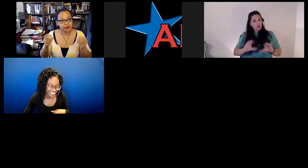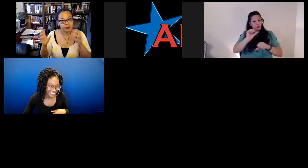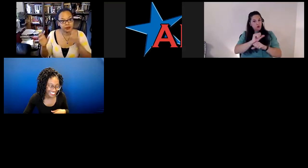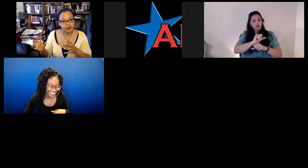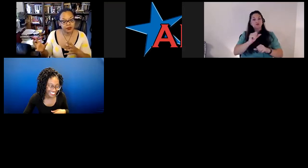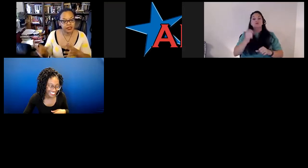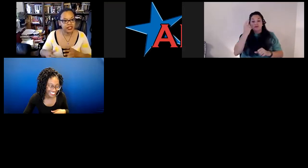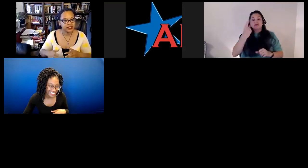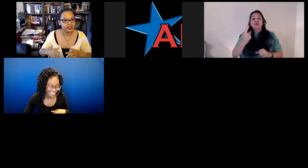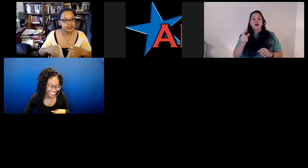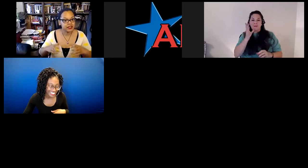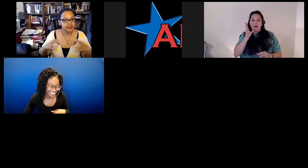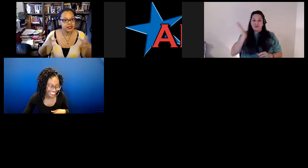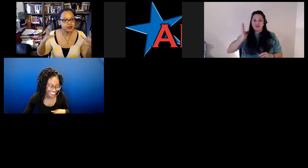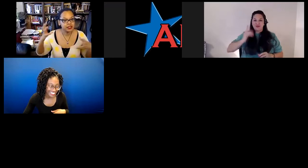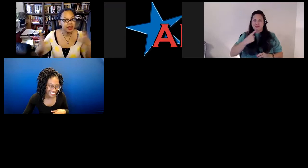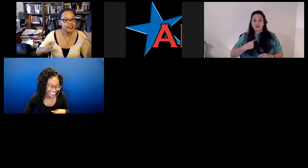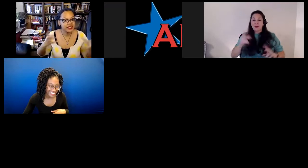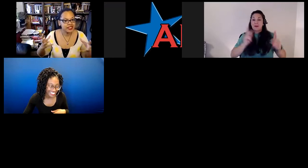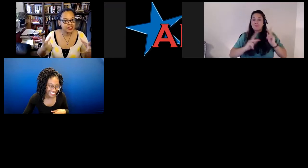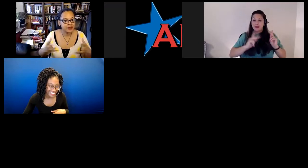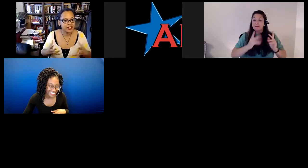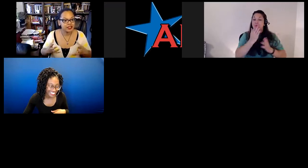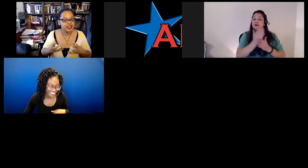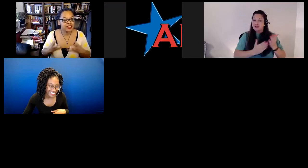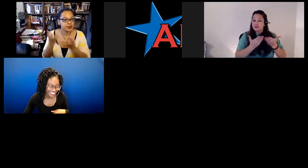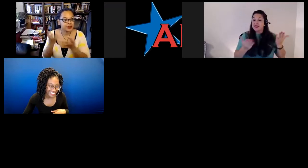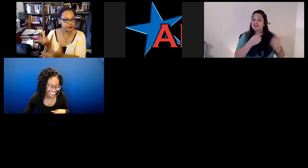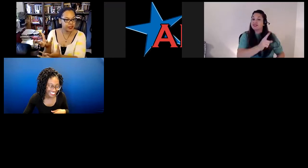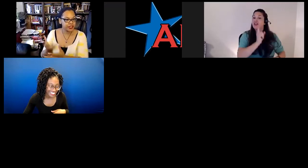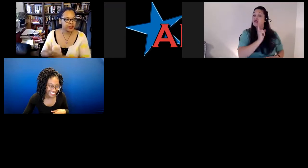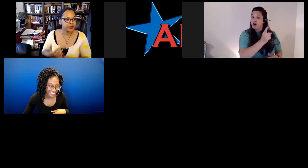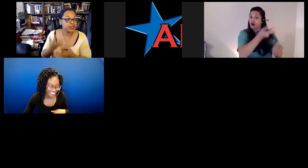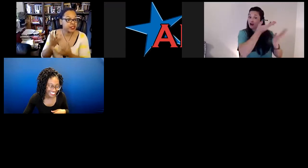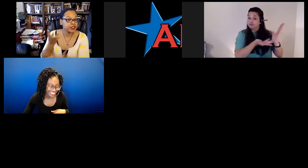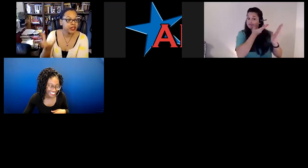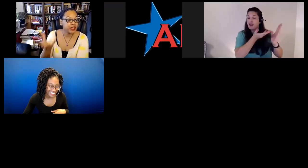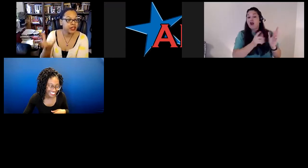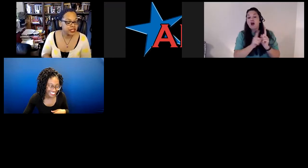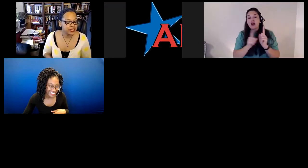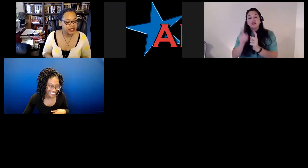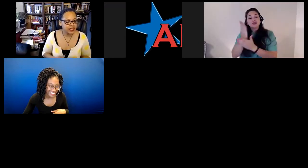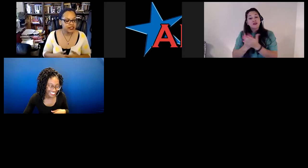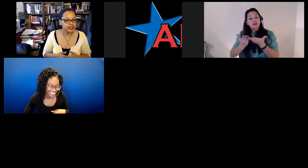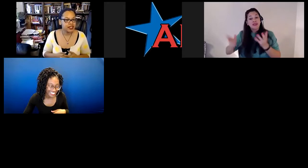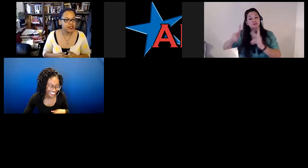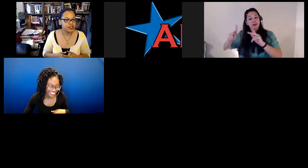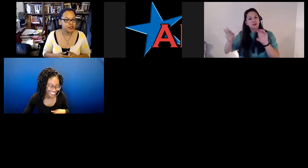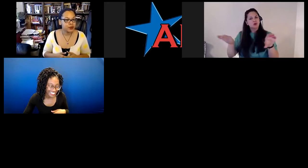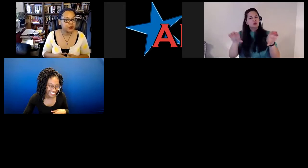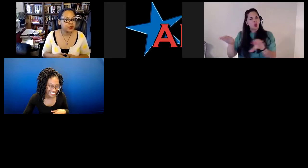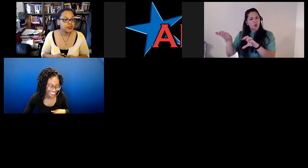things that people do. And the idea around trying to reach parity or, equity is